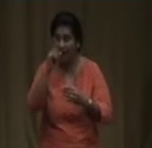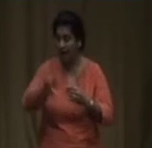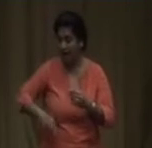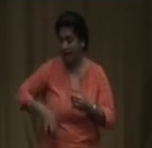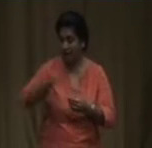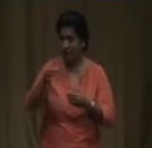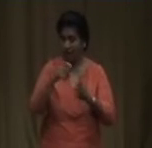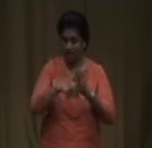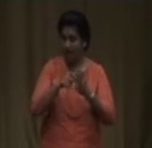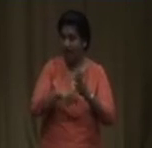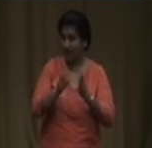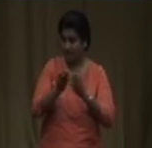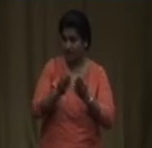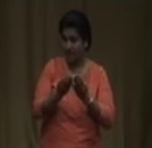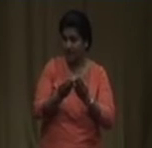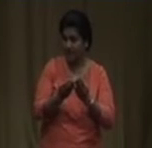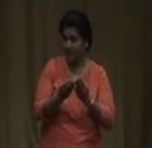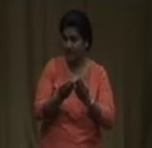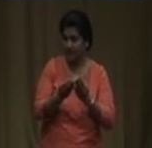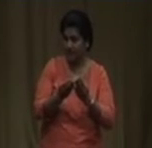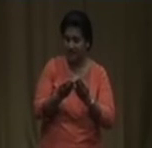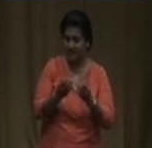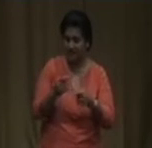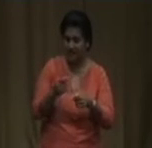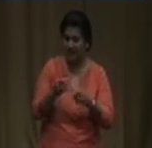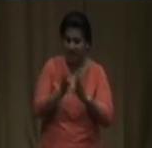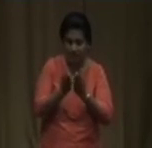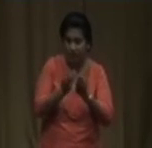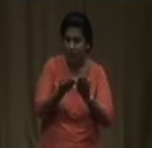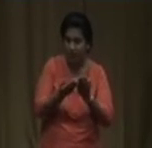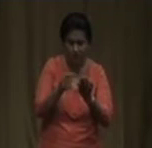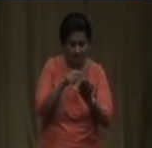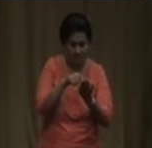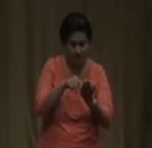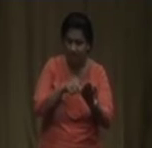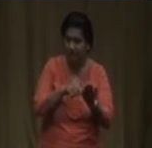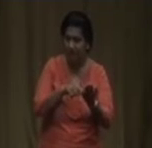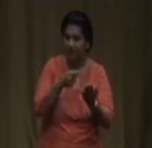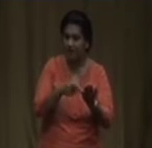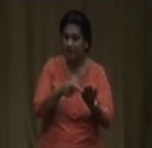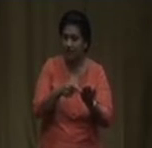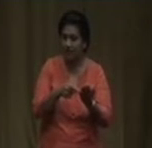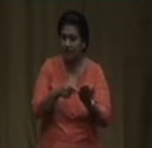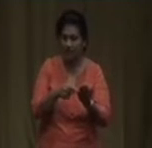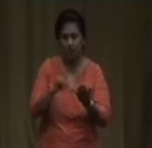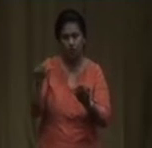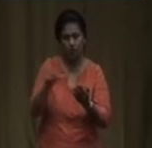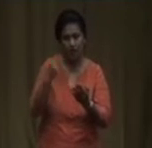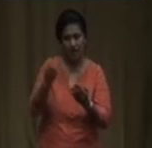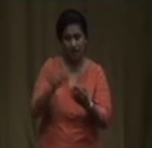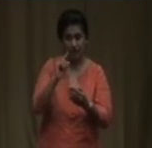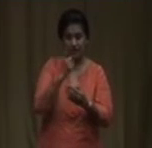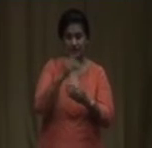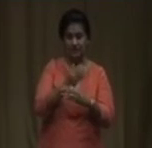right? One thing that the open textbooks provide is the ability for learners to have the textbooks from the first day